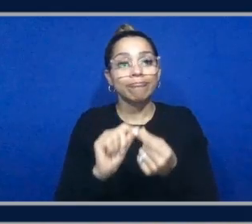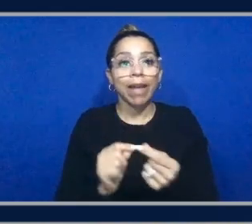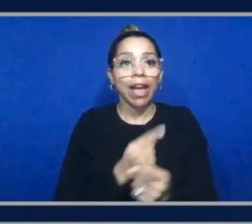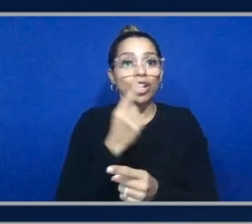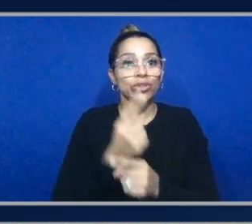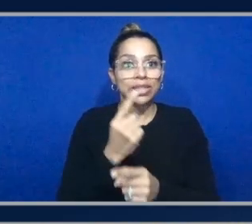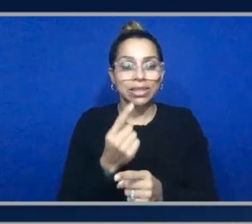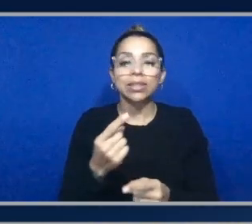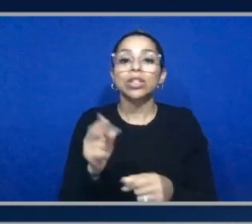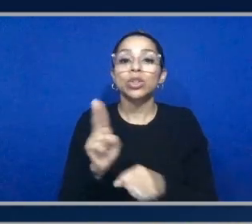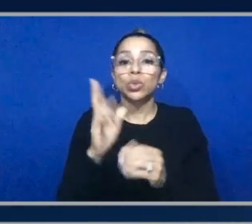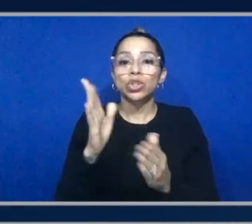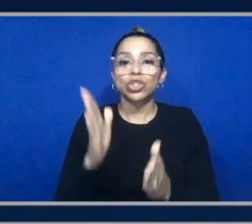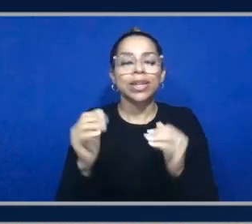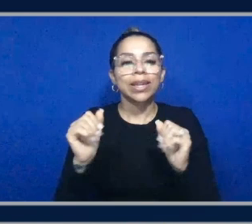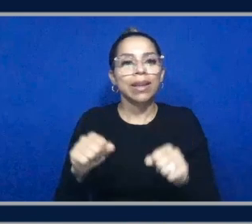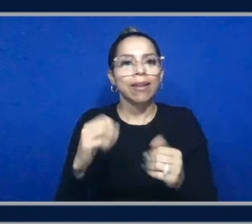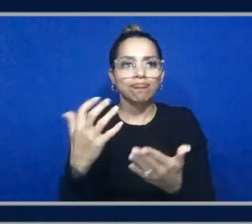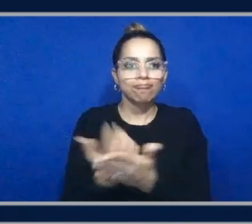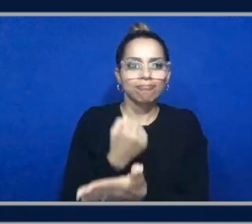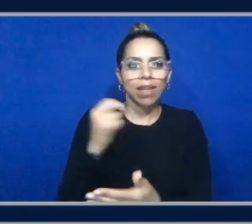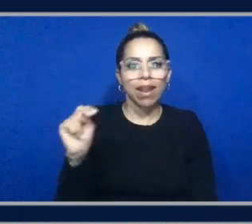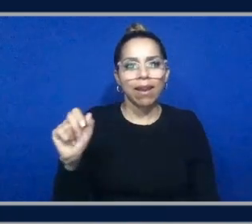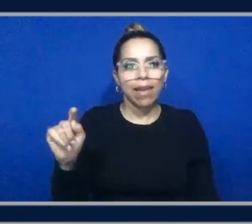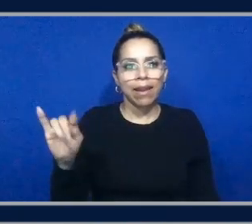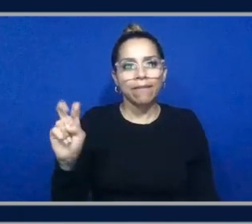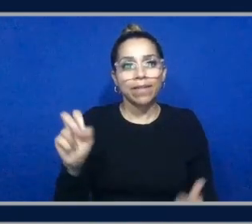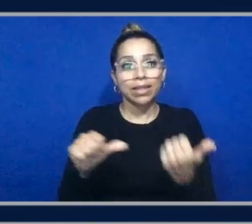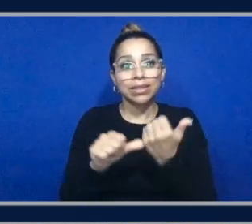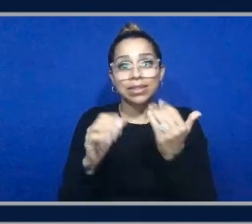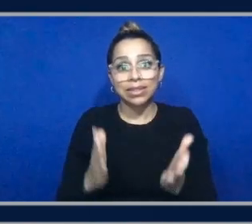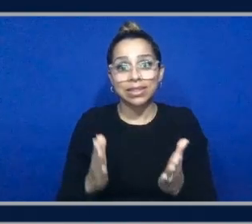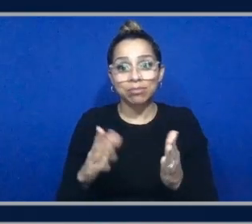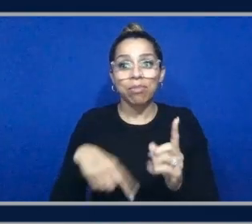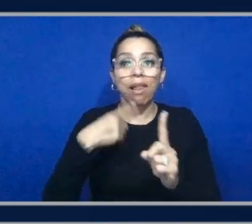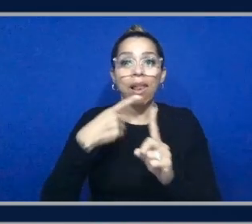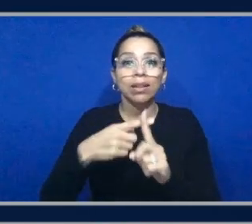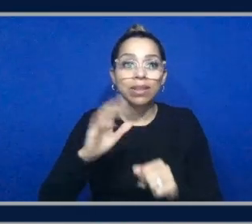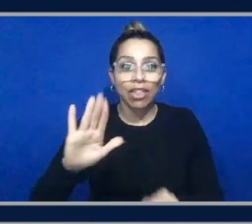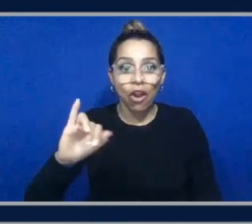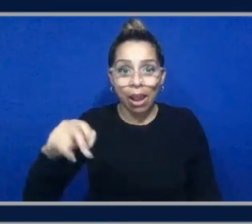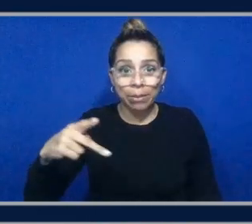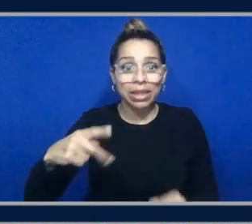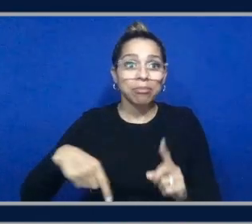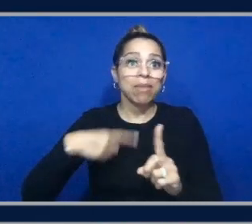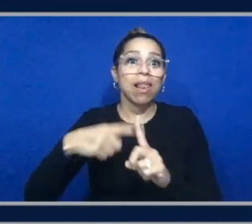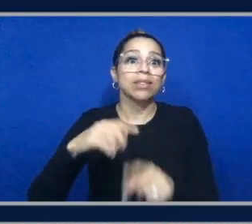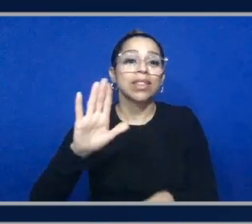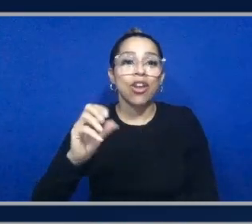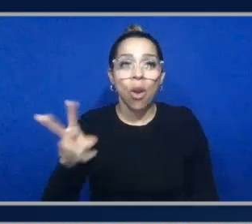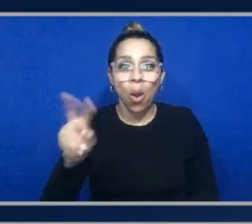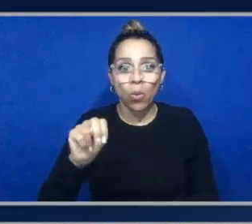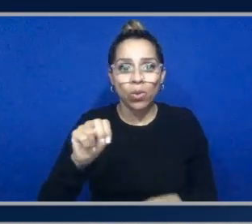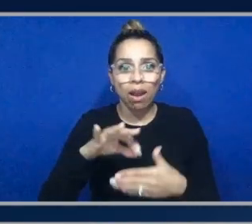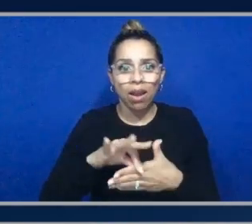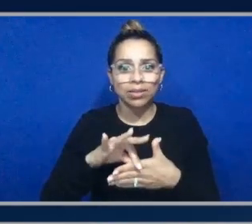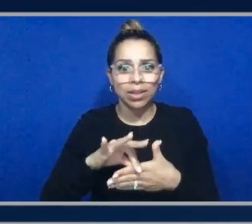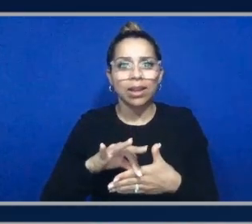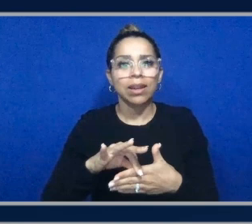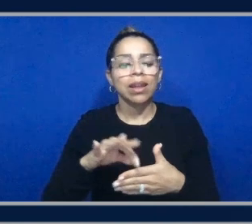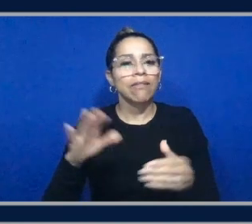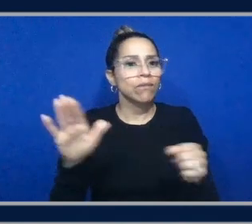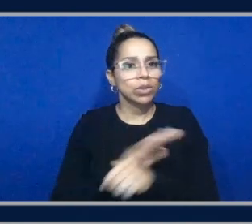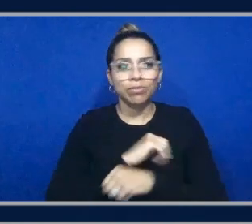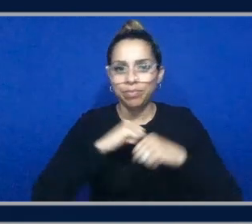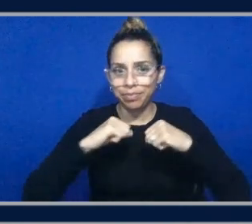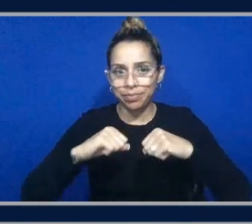native assistant on top of their IP as well as their own content and have it be fully secure, right? I think that is a real kind of differentiator for